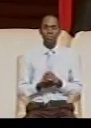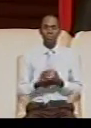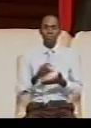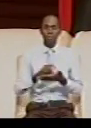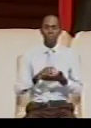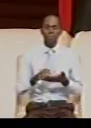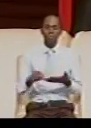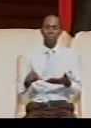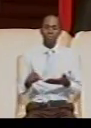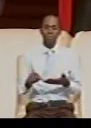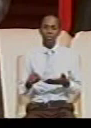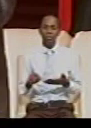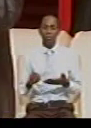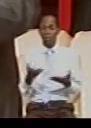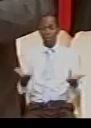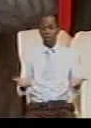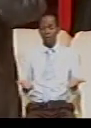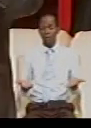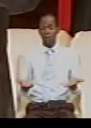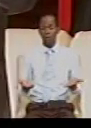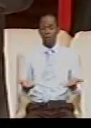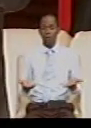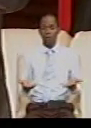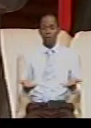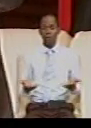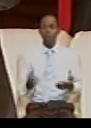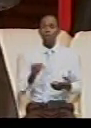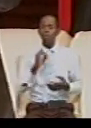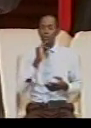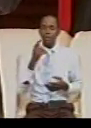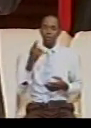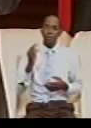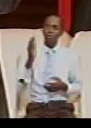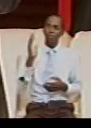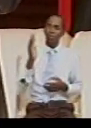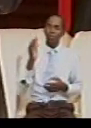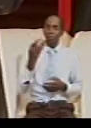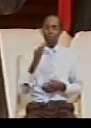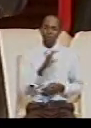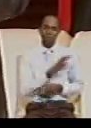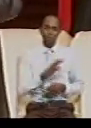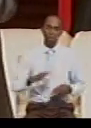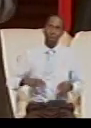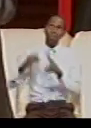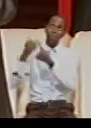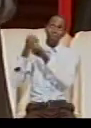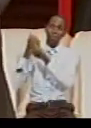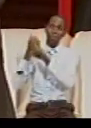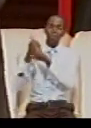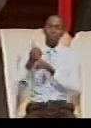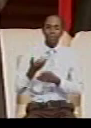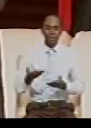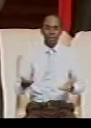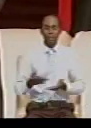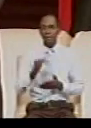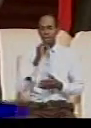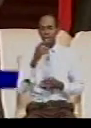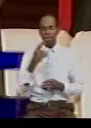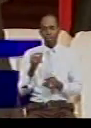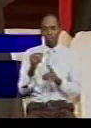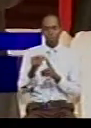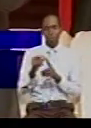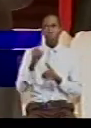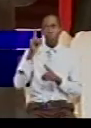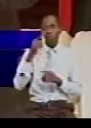11, here is the testimony of Christ himself. And here is the statement he